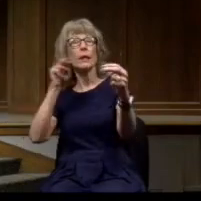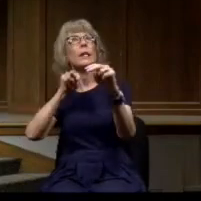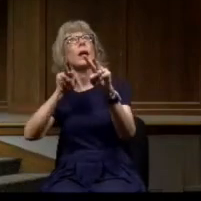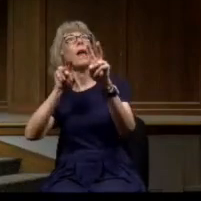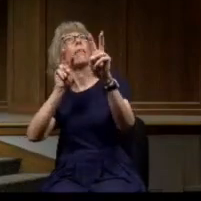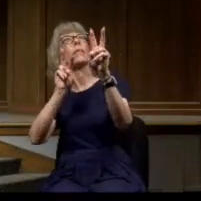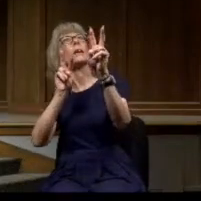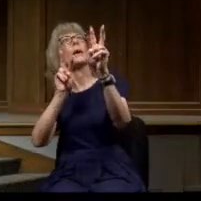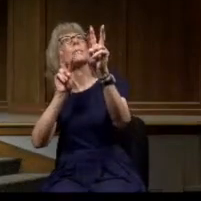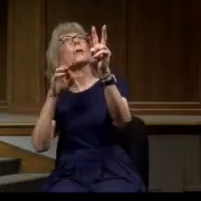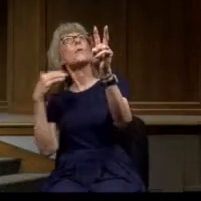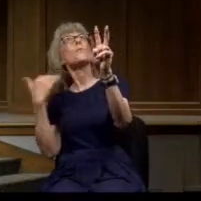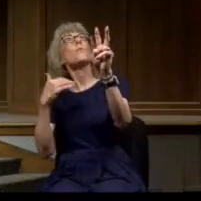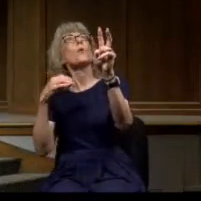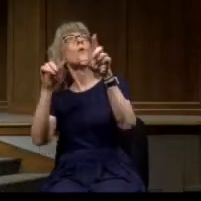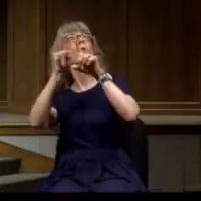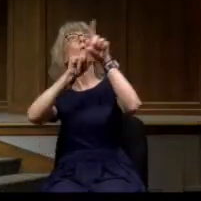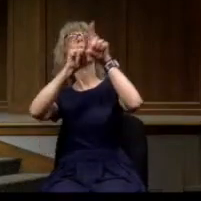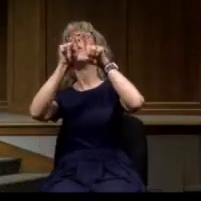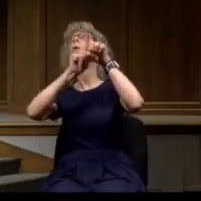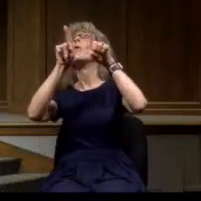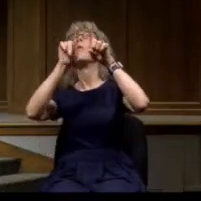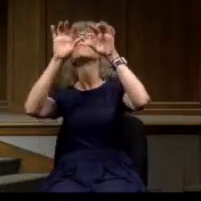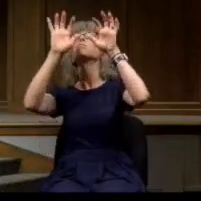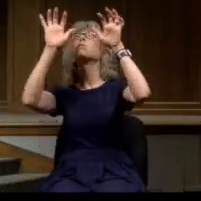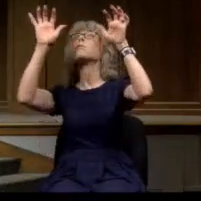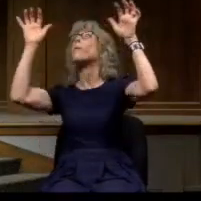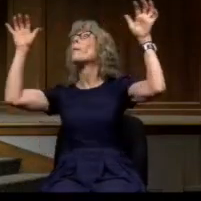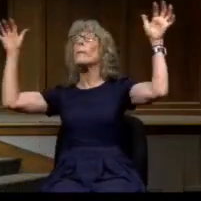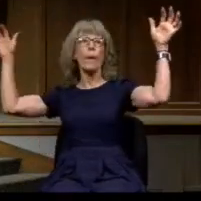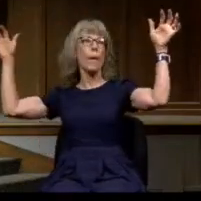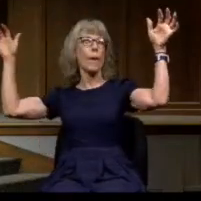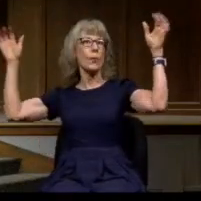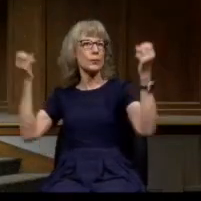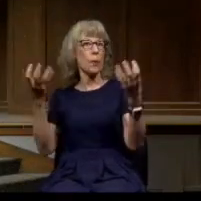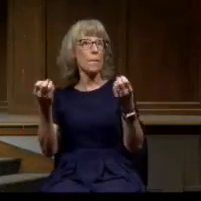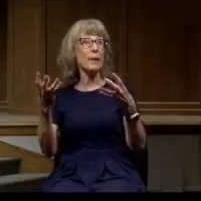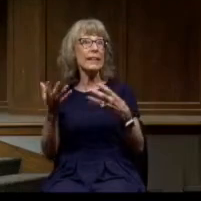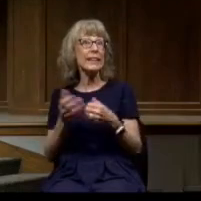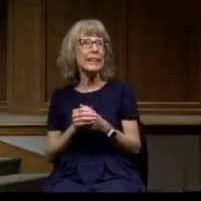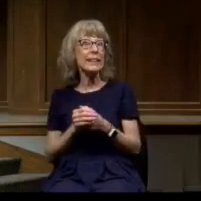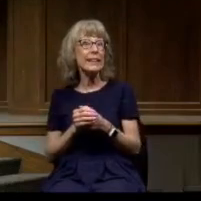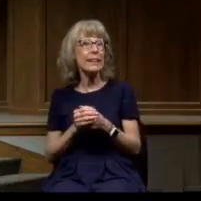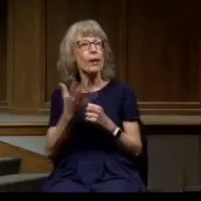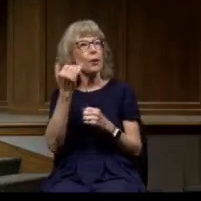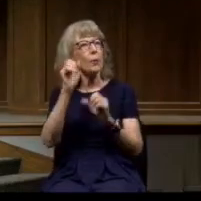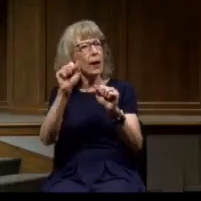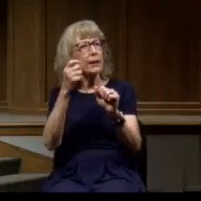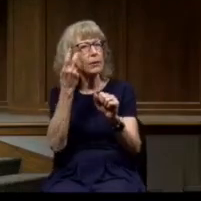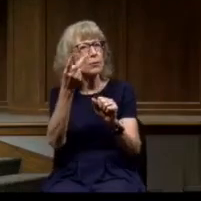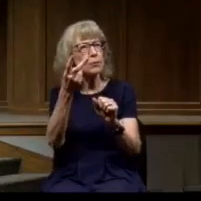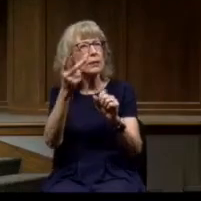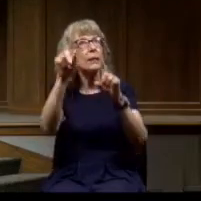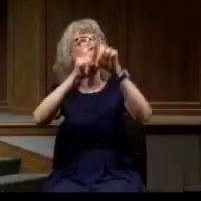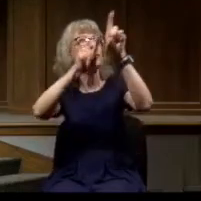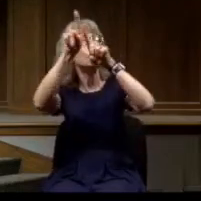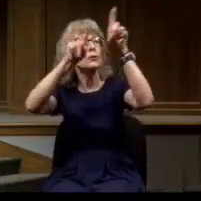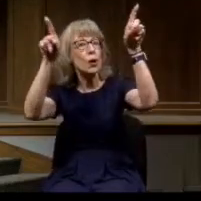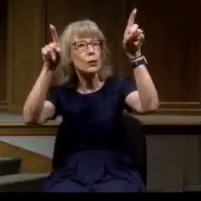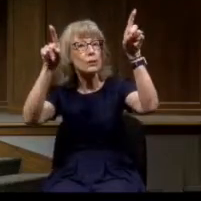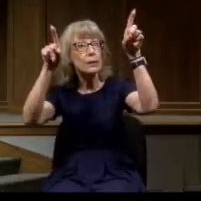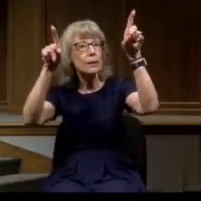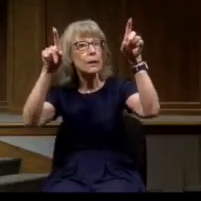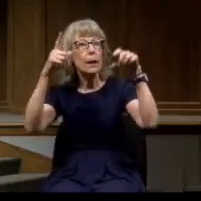Medill, Oklahoma, than you can in Edmond or Oklahoma City. And the reason you can look up at the night sky and see these tens of thousands of bright dots